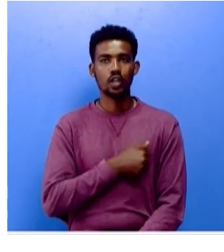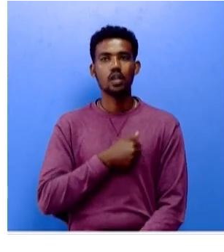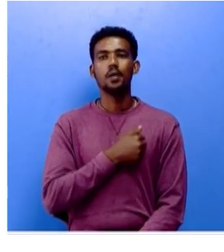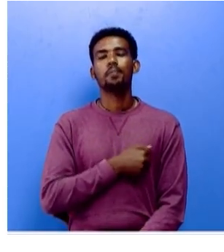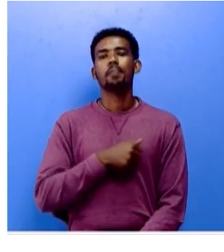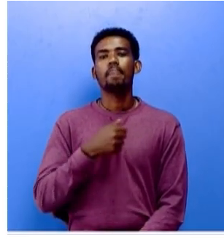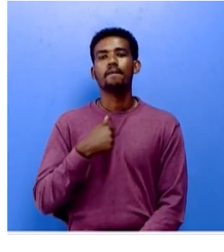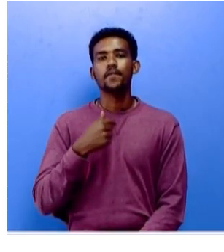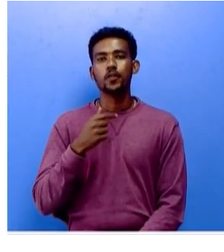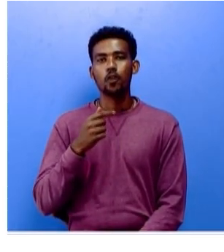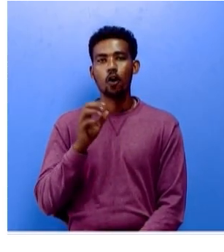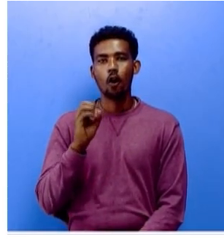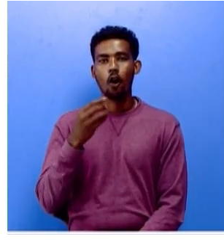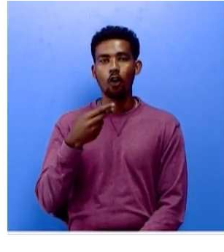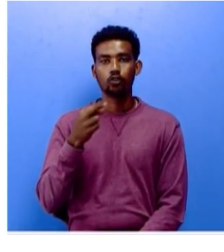ought